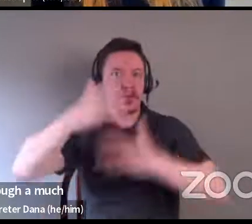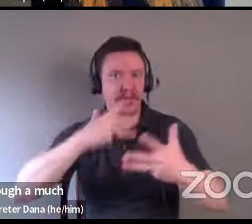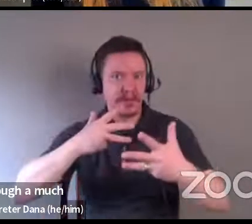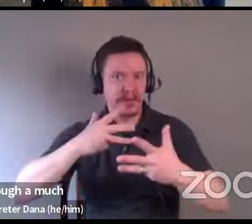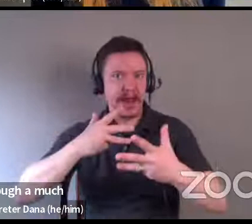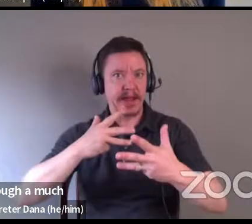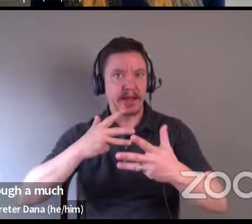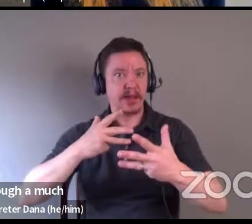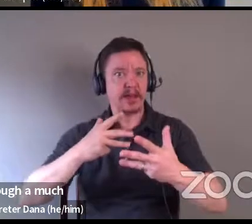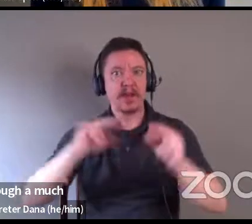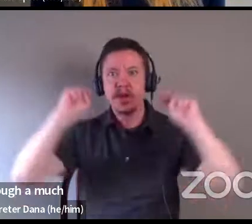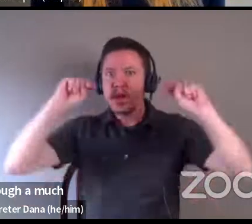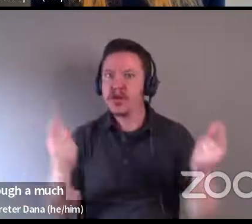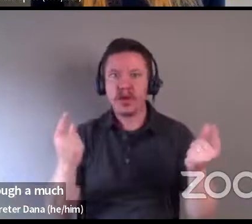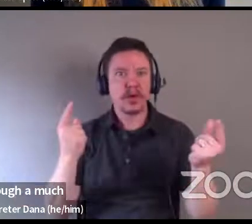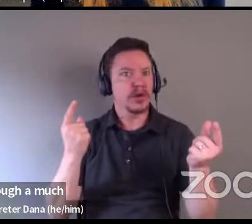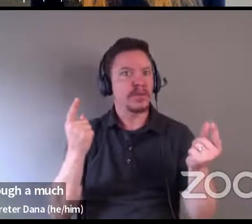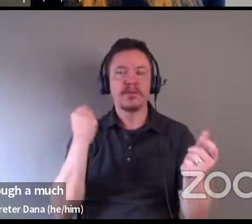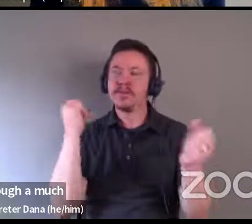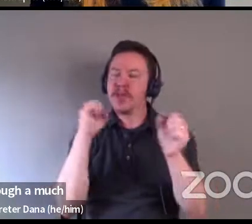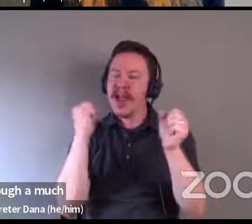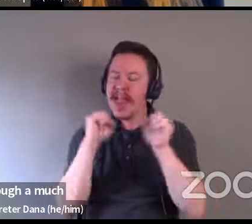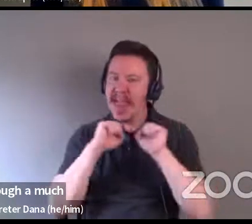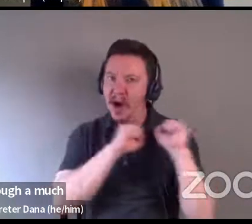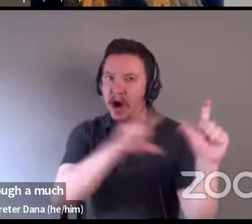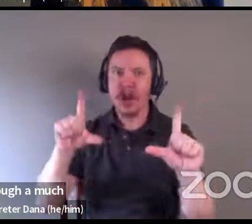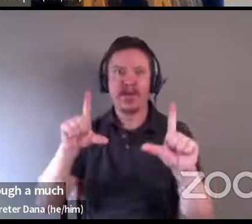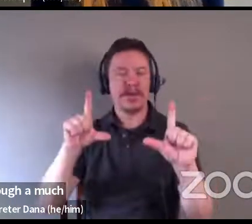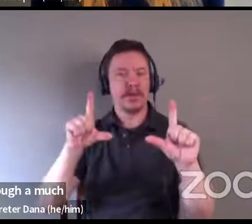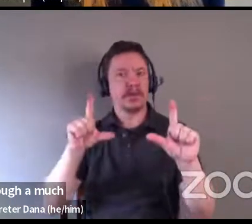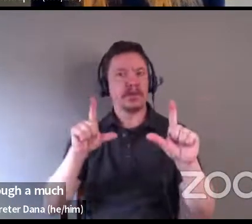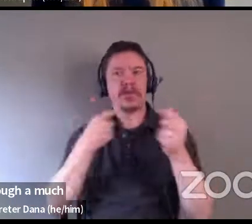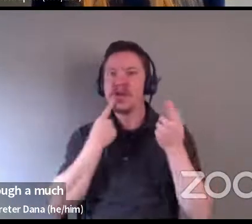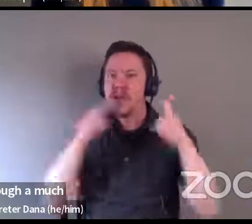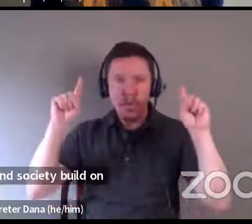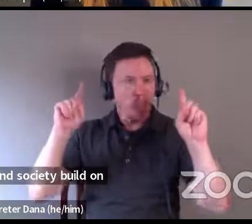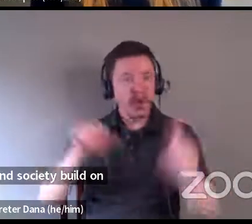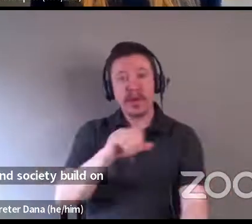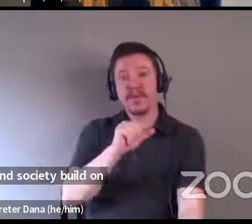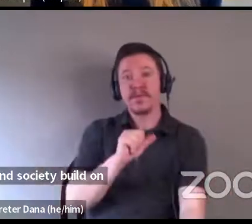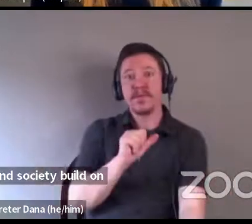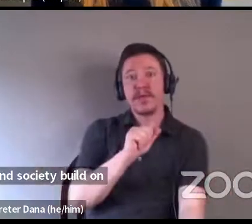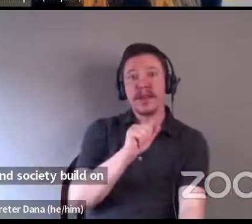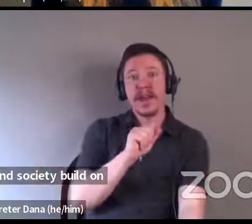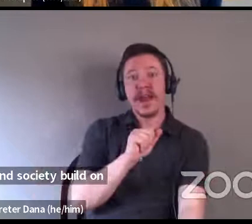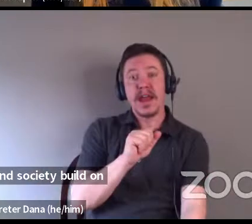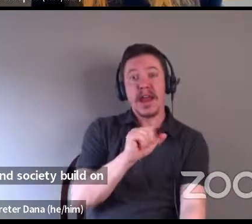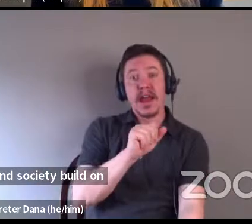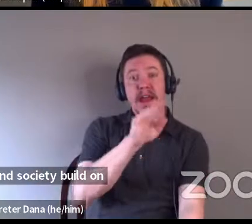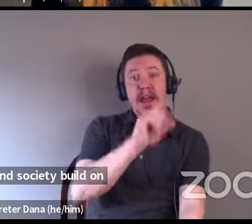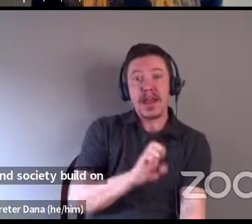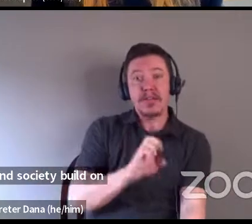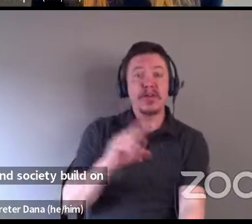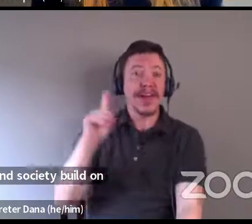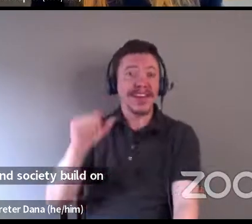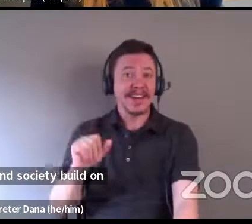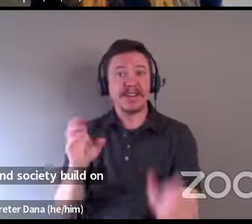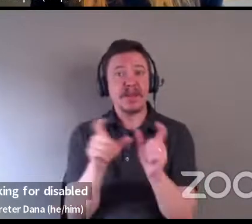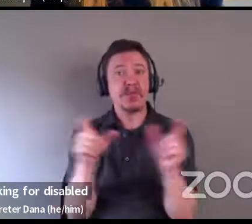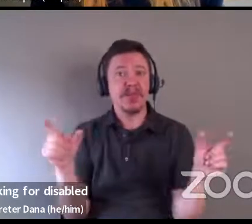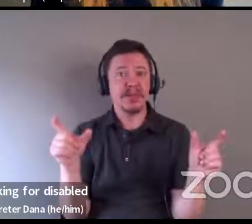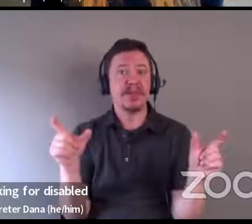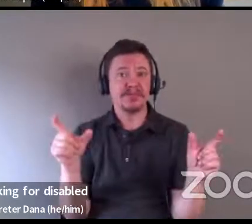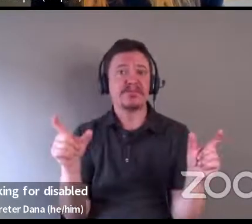ableism, is not working for all of us. It's not working for disabled people. And if we look closely, it's actually not